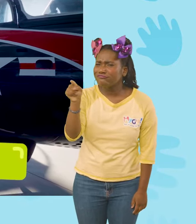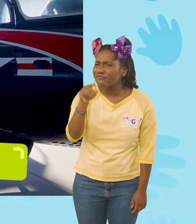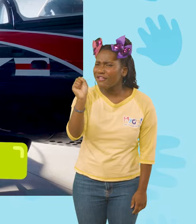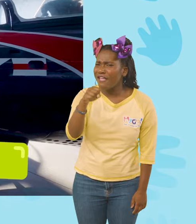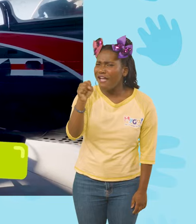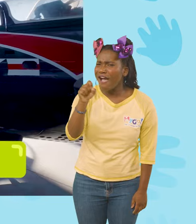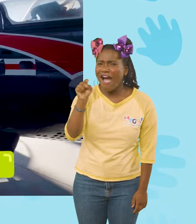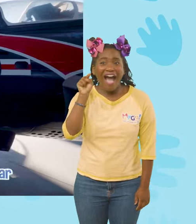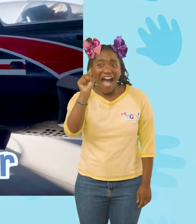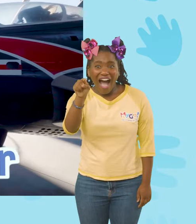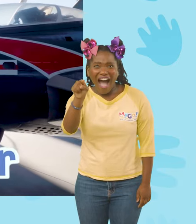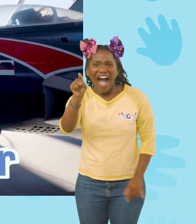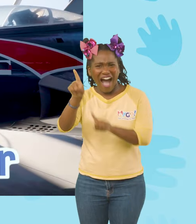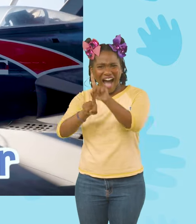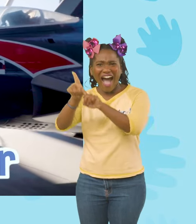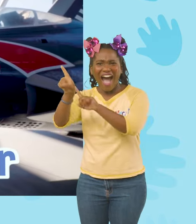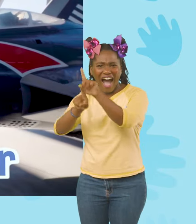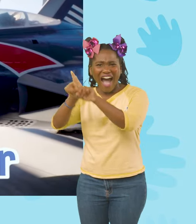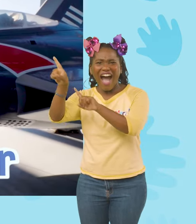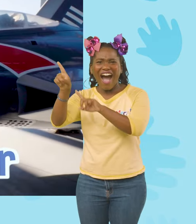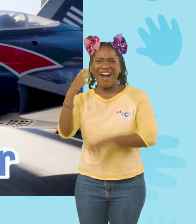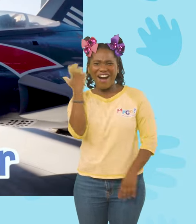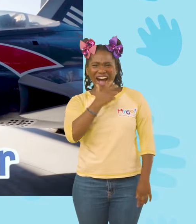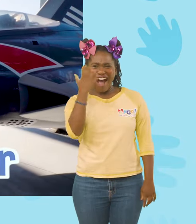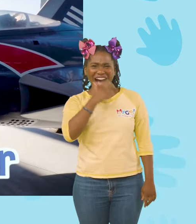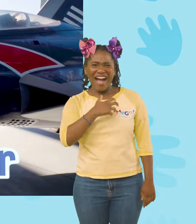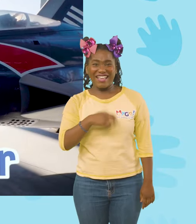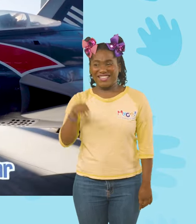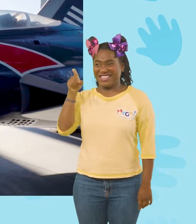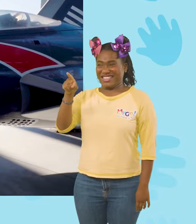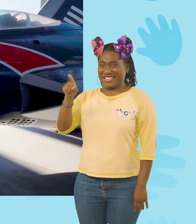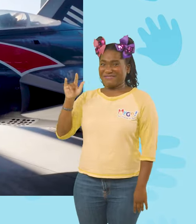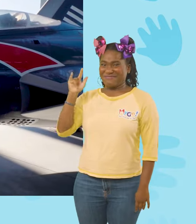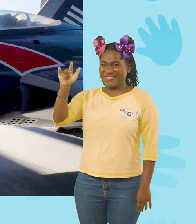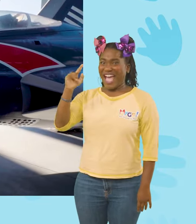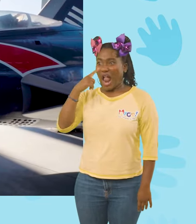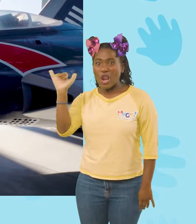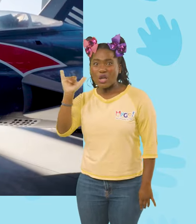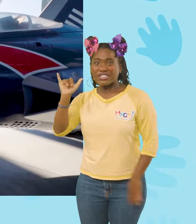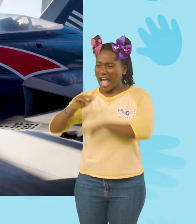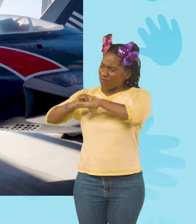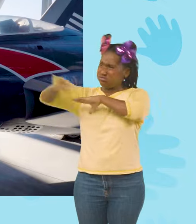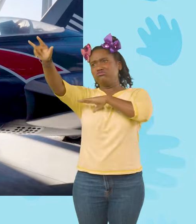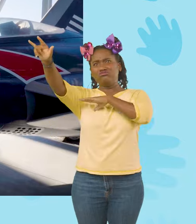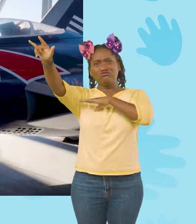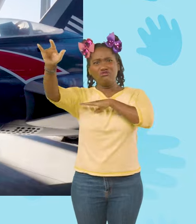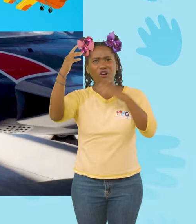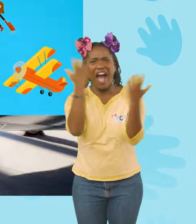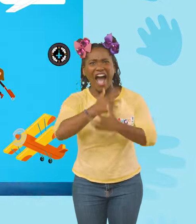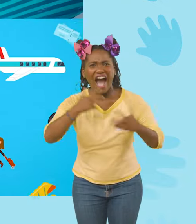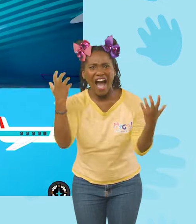yeah, that looks like a star. Whoa, this plane looks like it goes so fast.